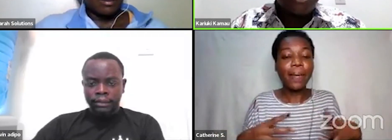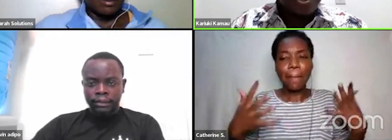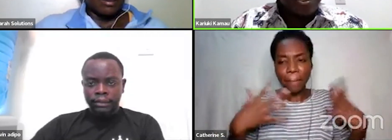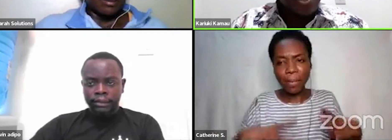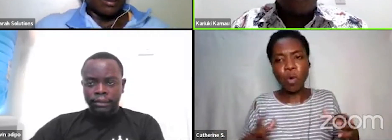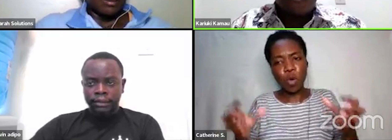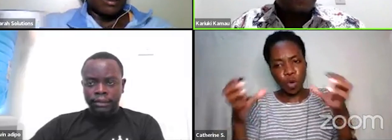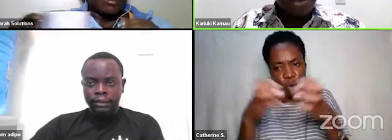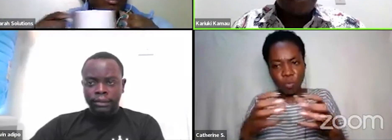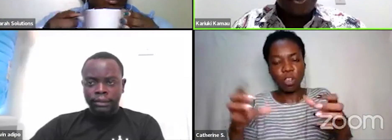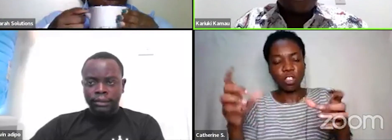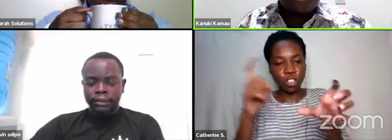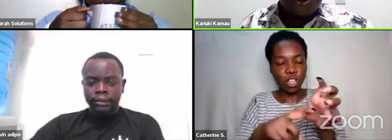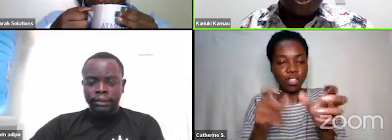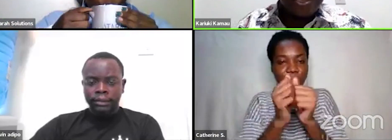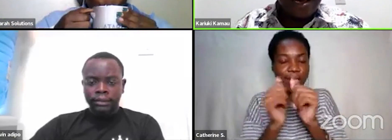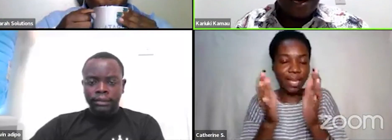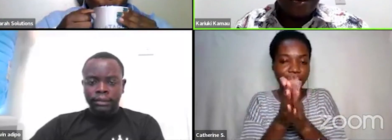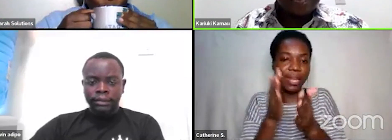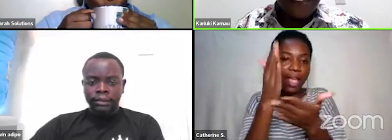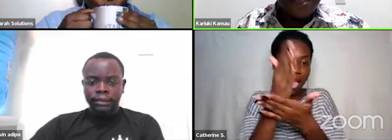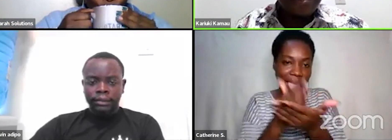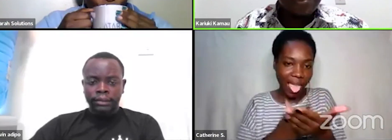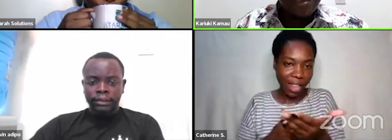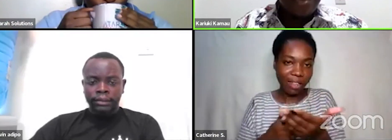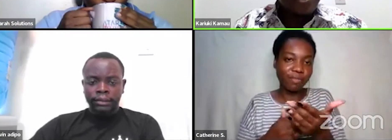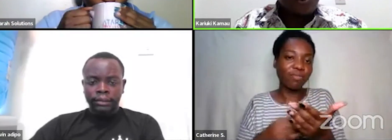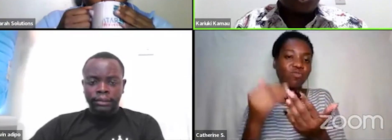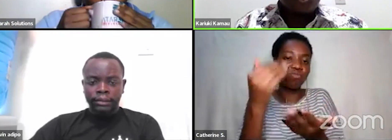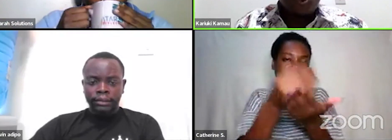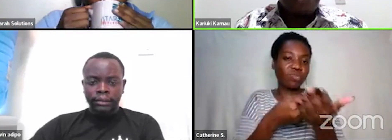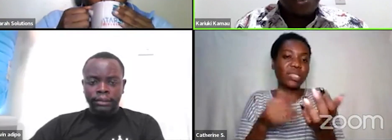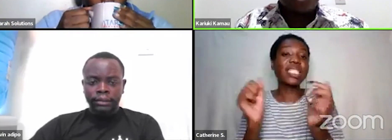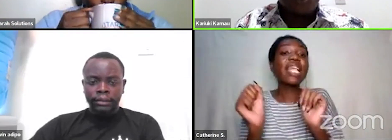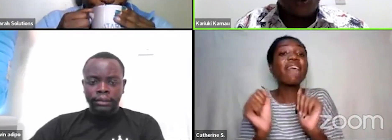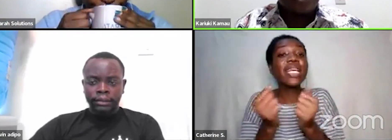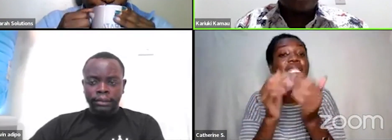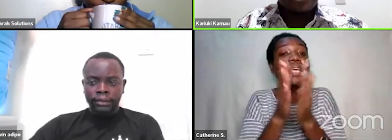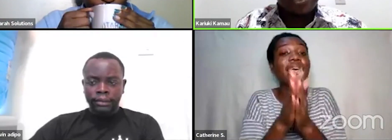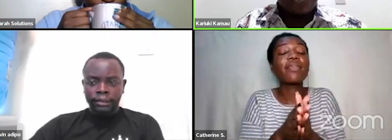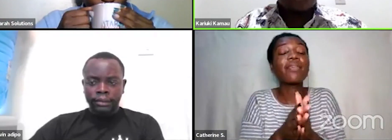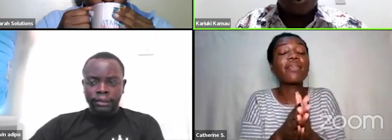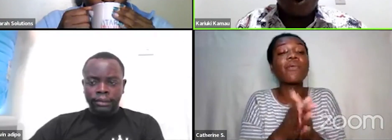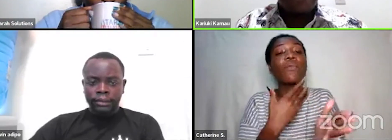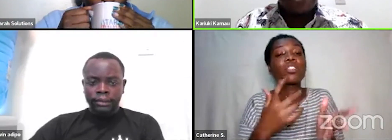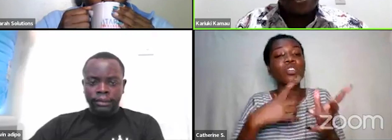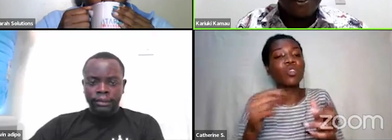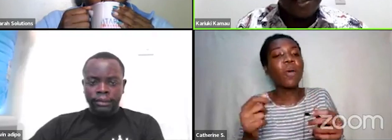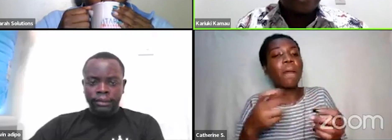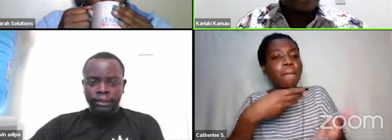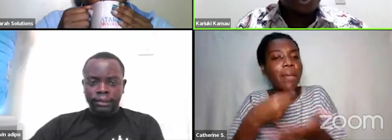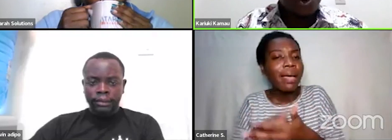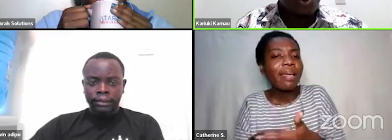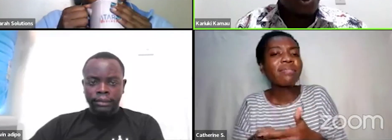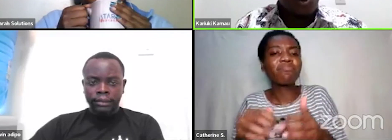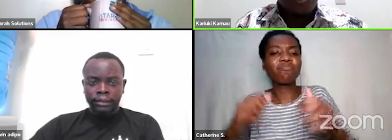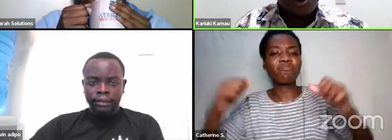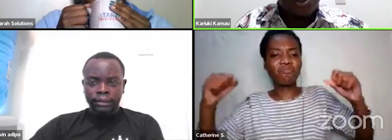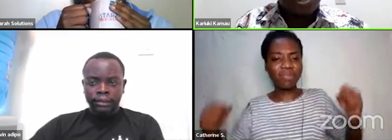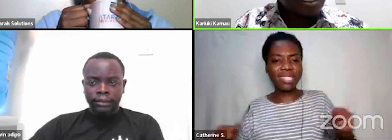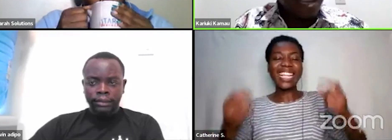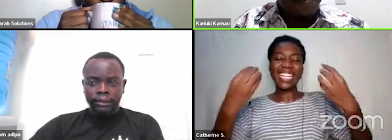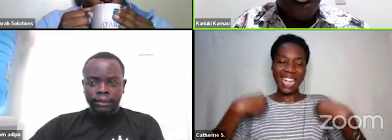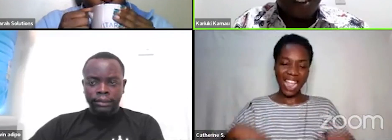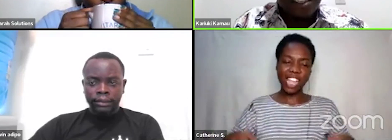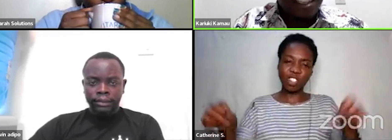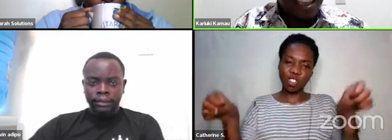joining with, half of them have withdrawn their savings, and they want to go buy a sofa set, they want to go buy a dress, a shoe, or